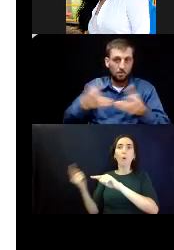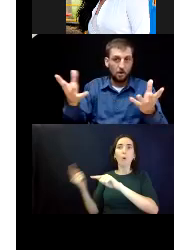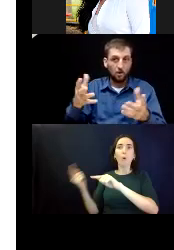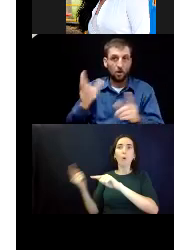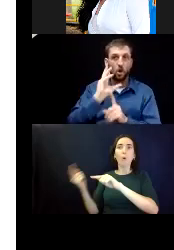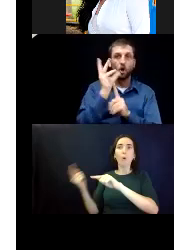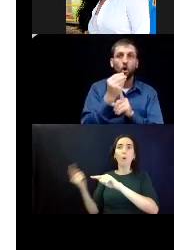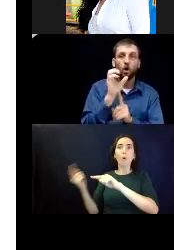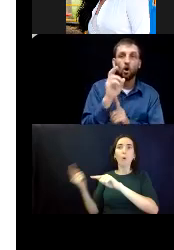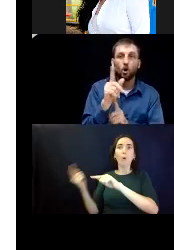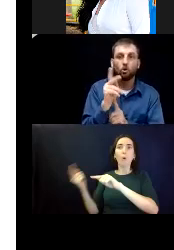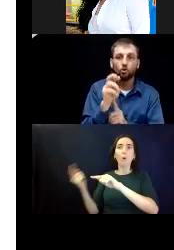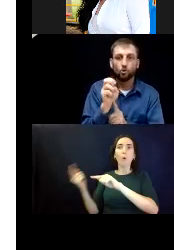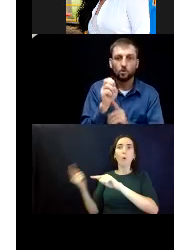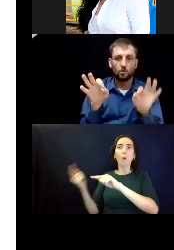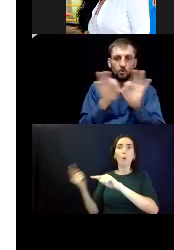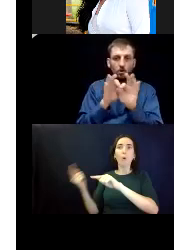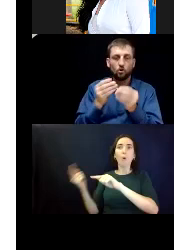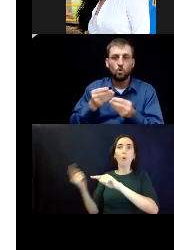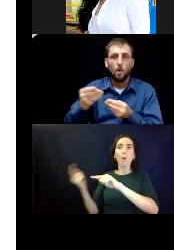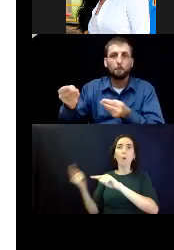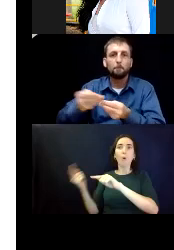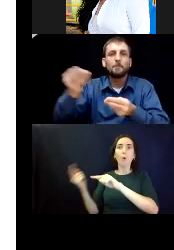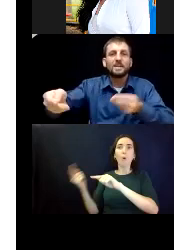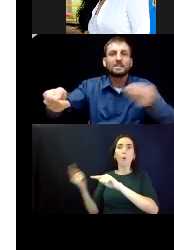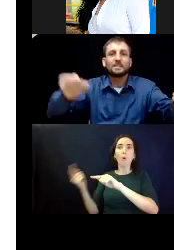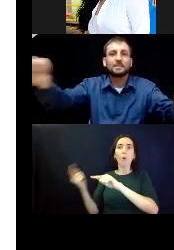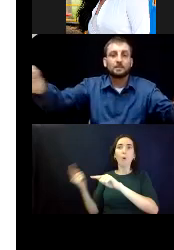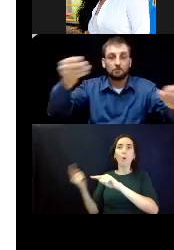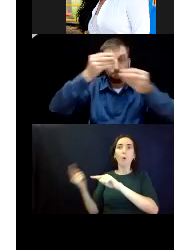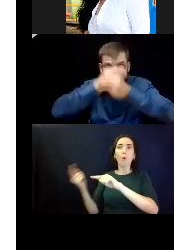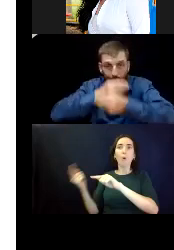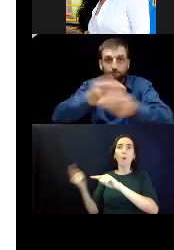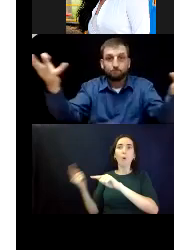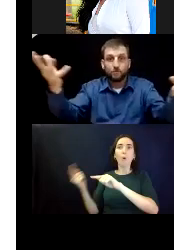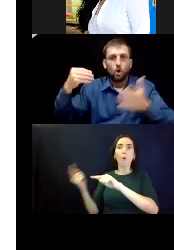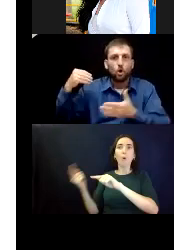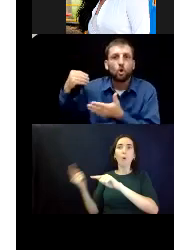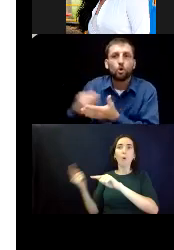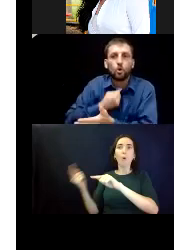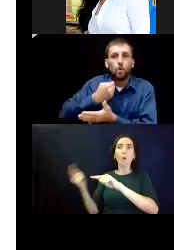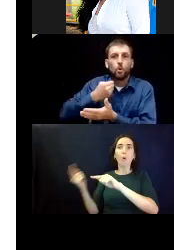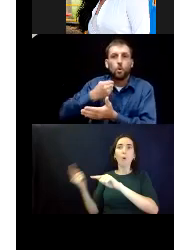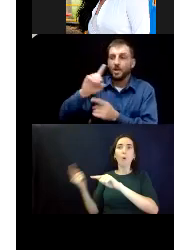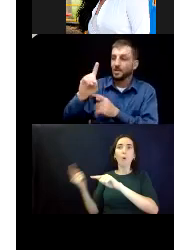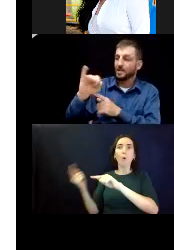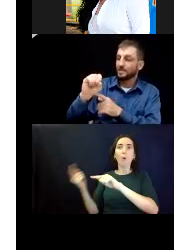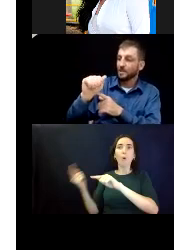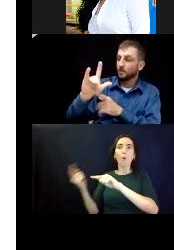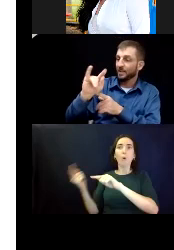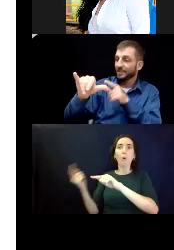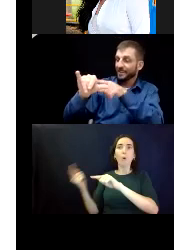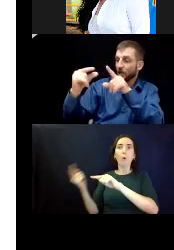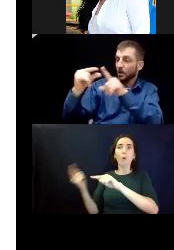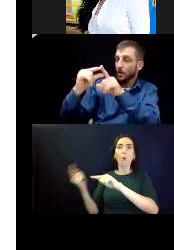word. And disability culture is passing the word that there is a new definition of disability, and it